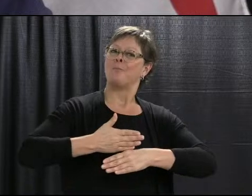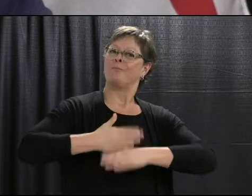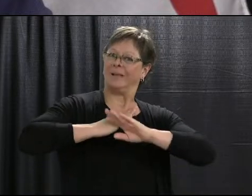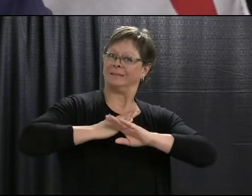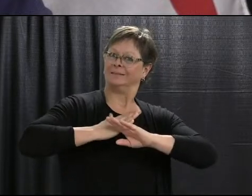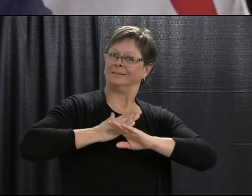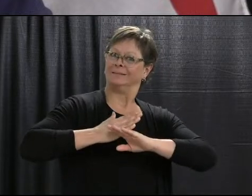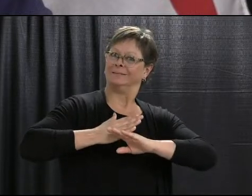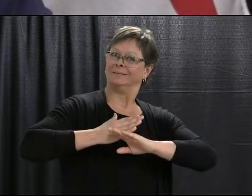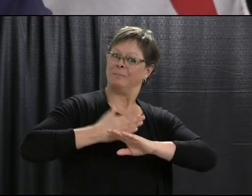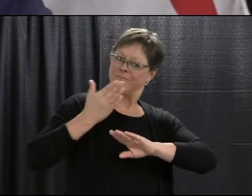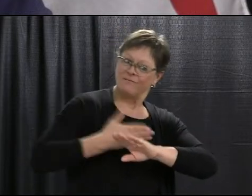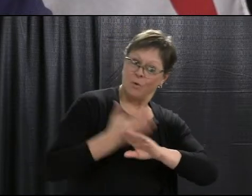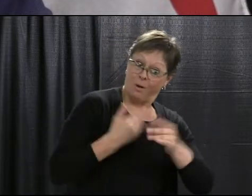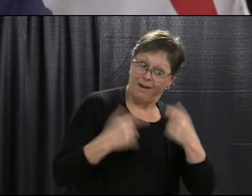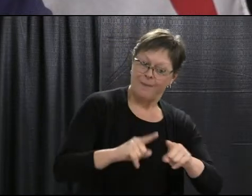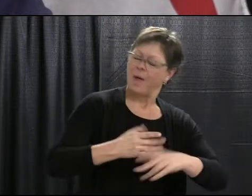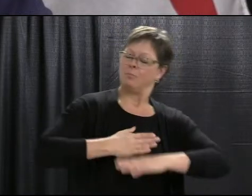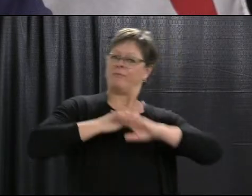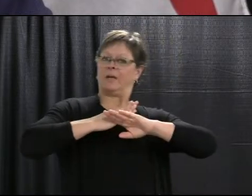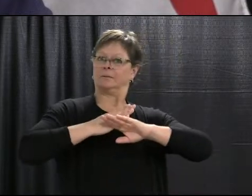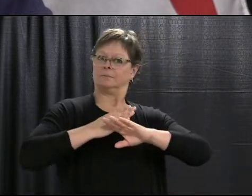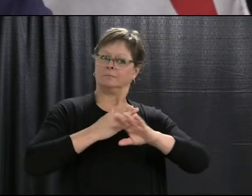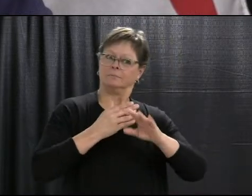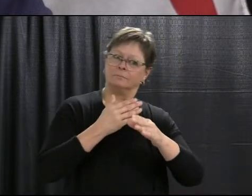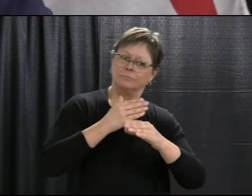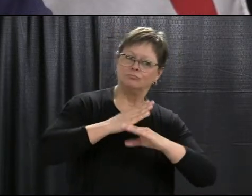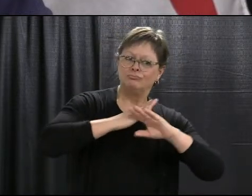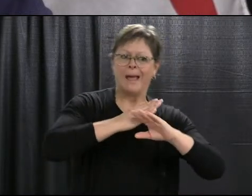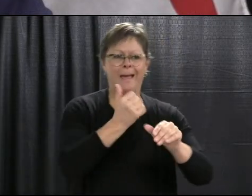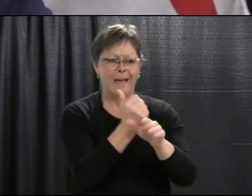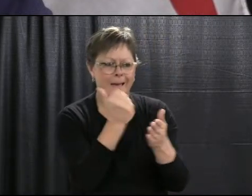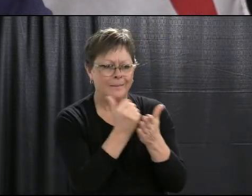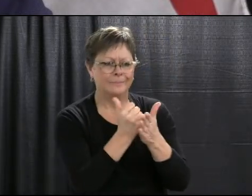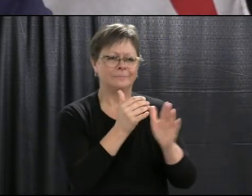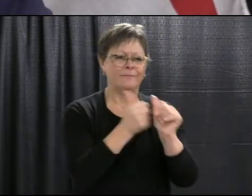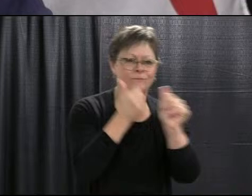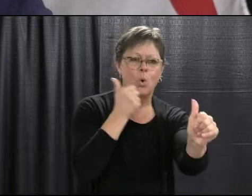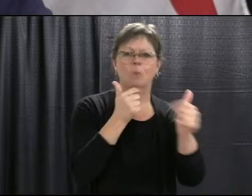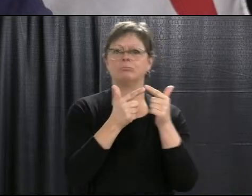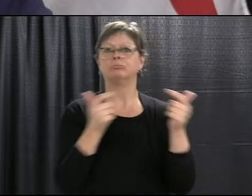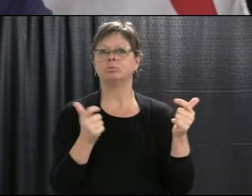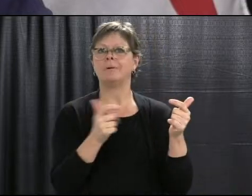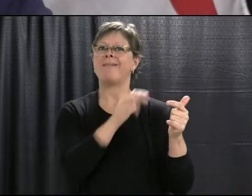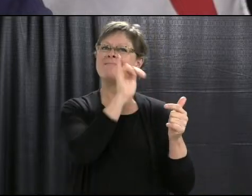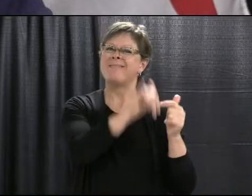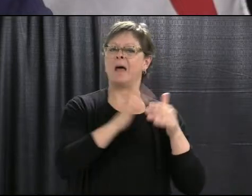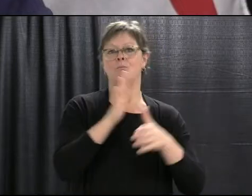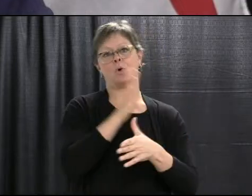disease, stroke, and ischemic disease in the legs. And that's going to be a priority for that institute.